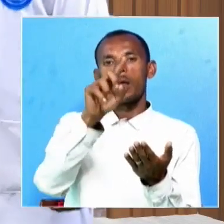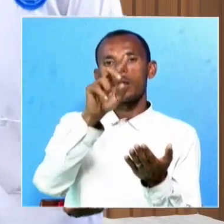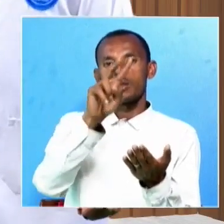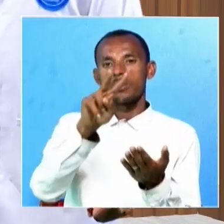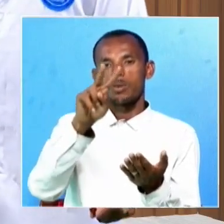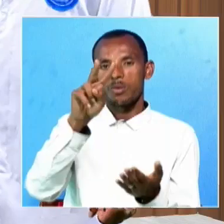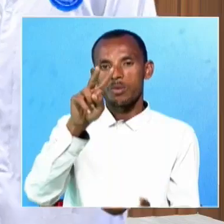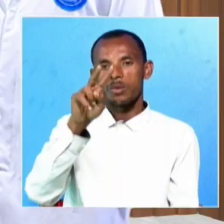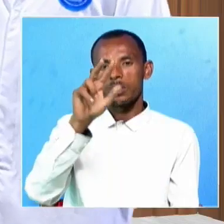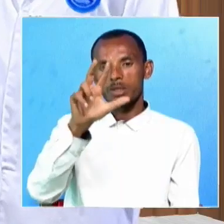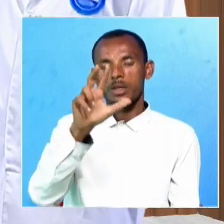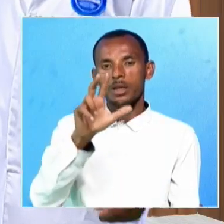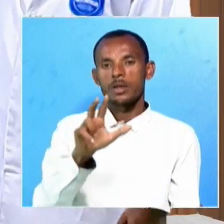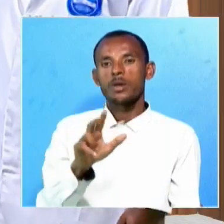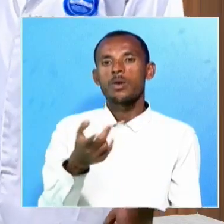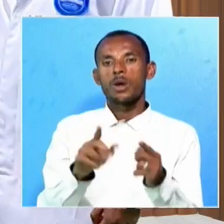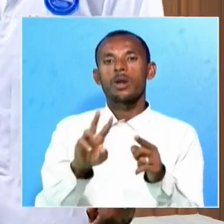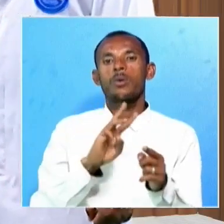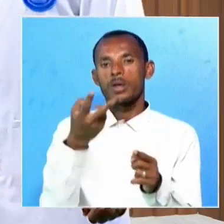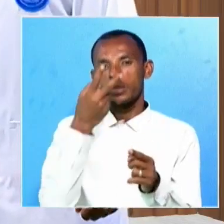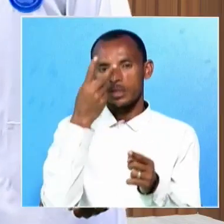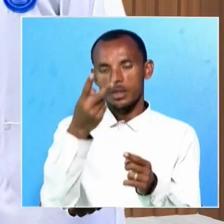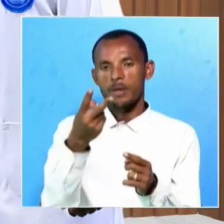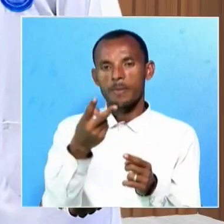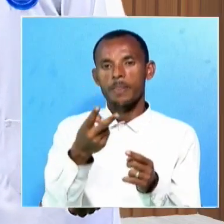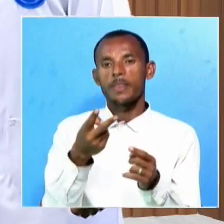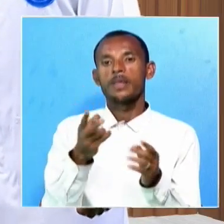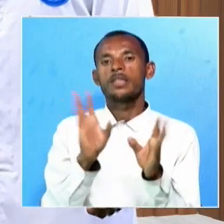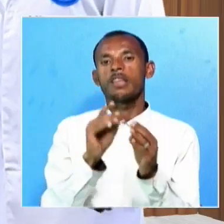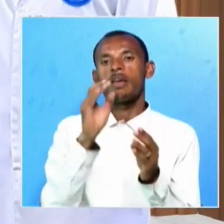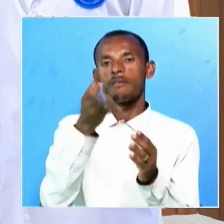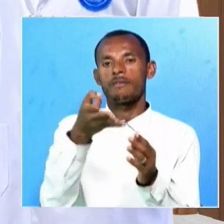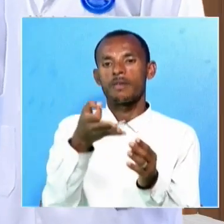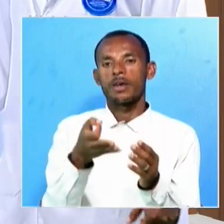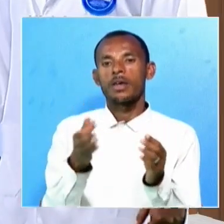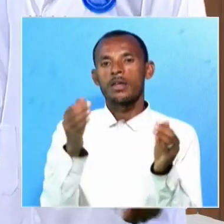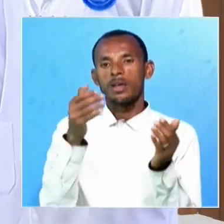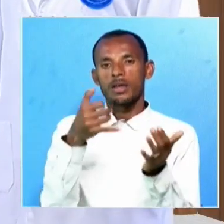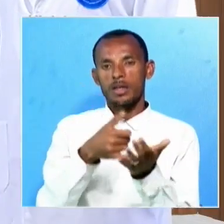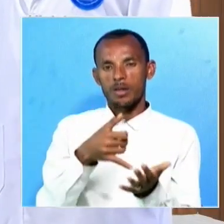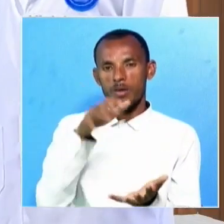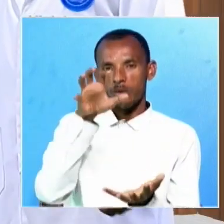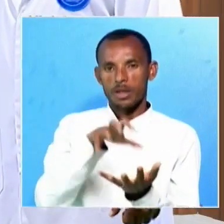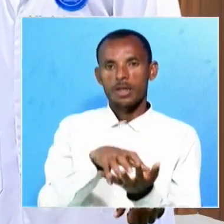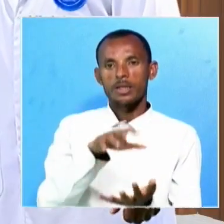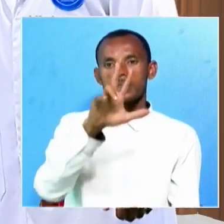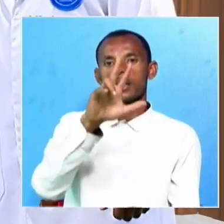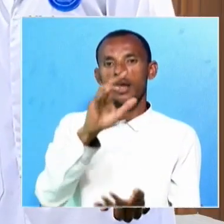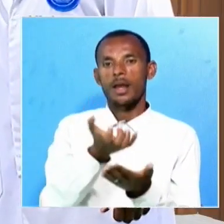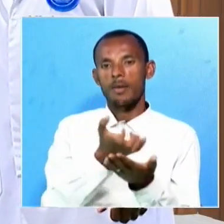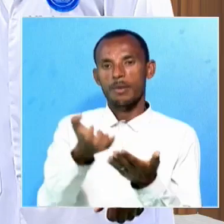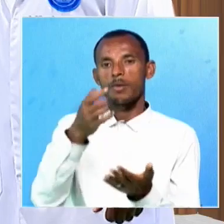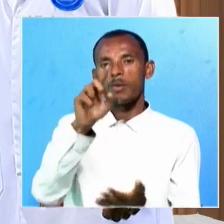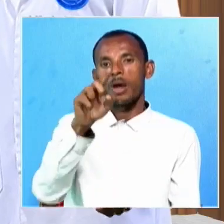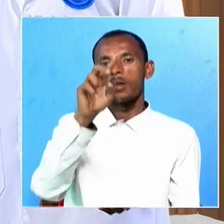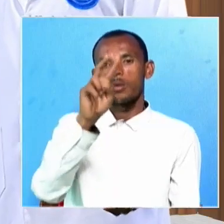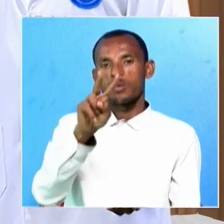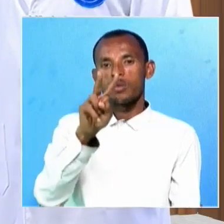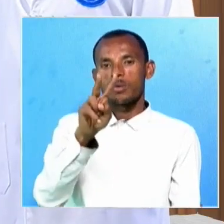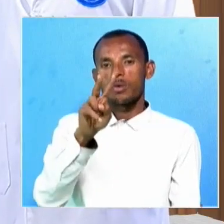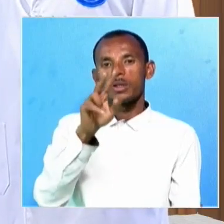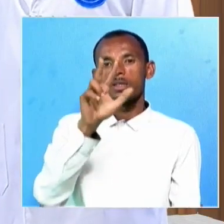3. And when we see set F, it contains 3 elements, 1, 2,